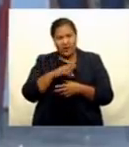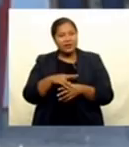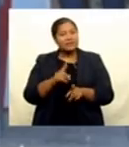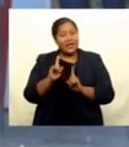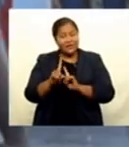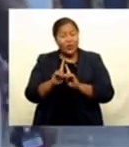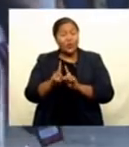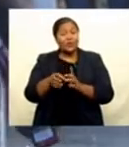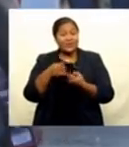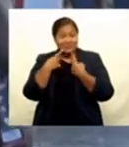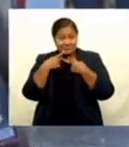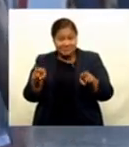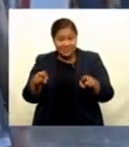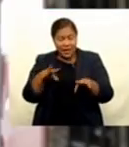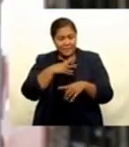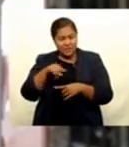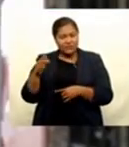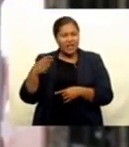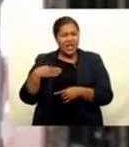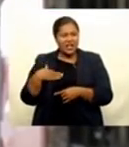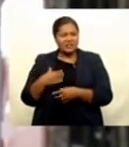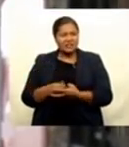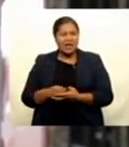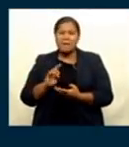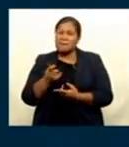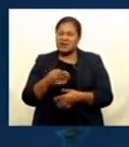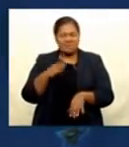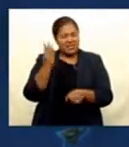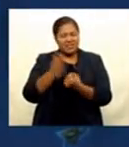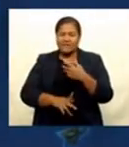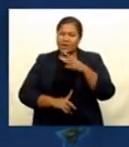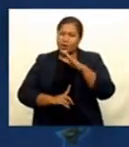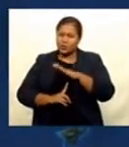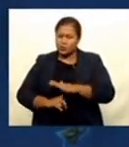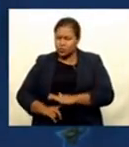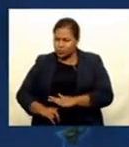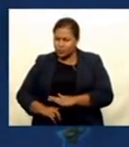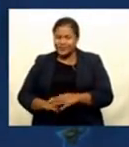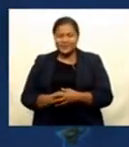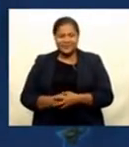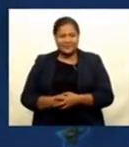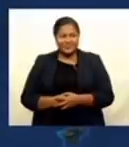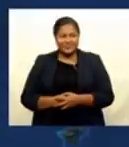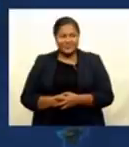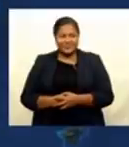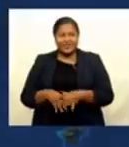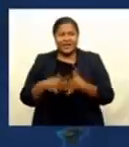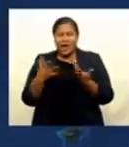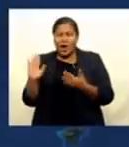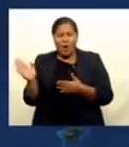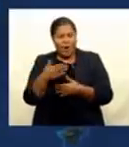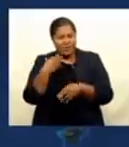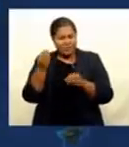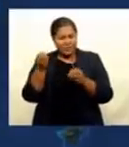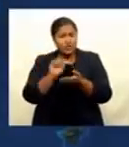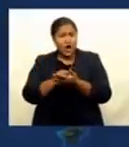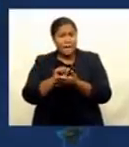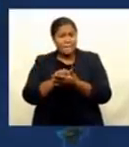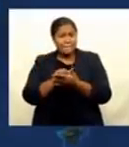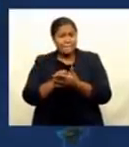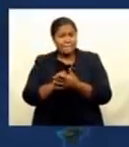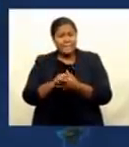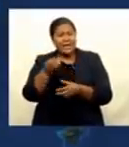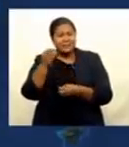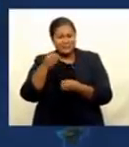Health's announcement, but they're not letting their guards down. For now, all the shops all the businesses in Tavua, we've been